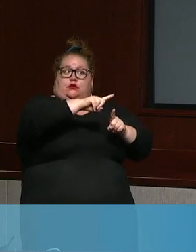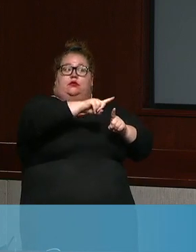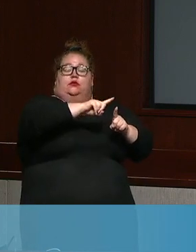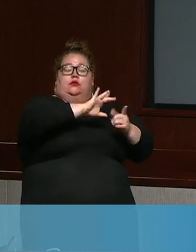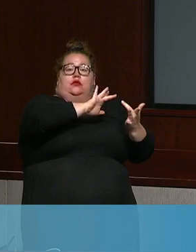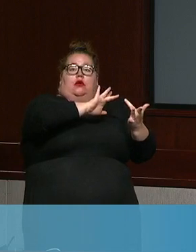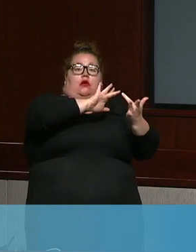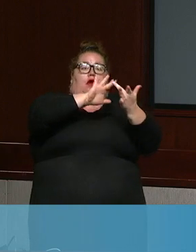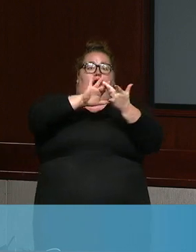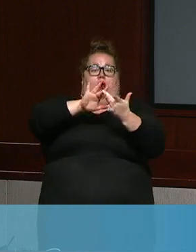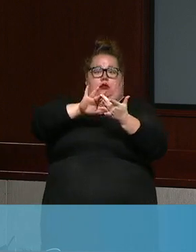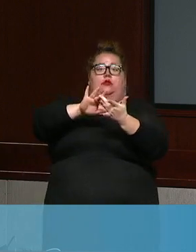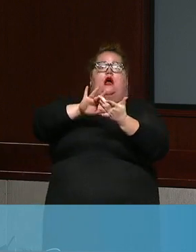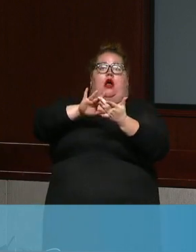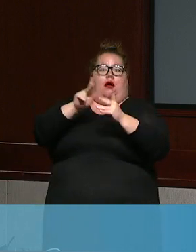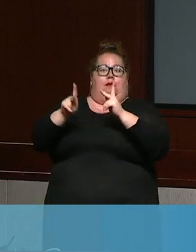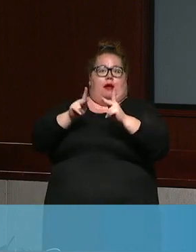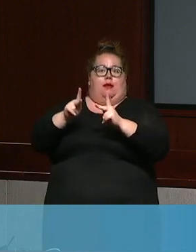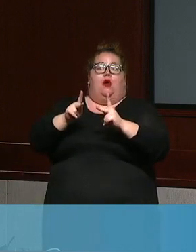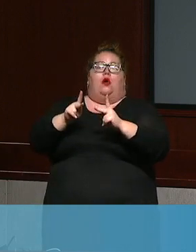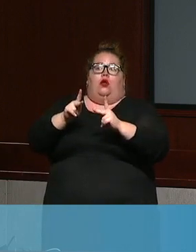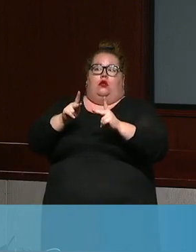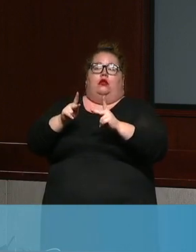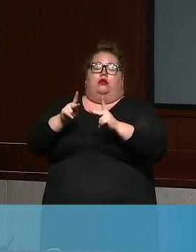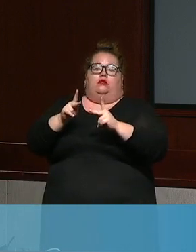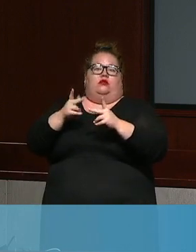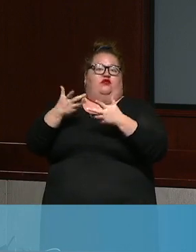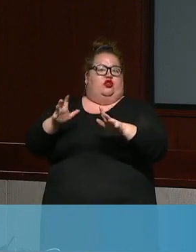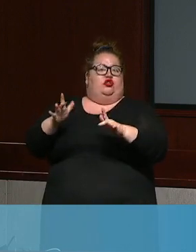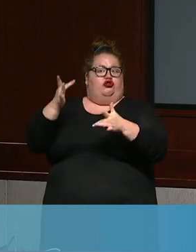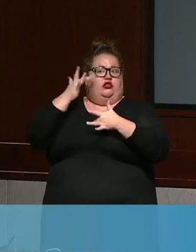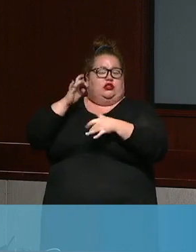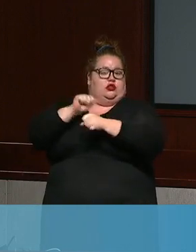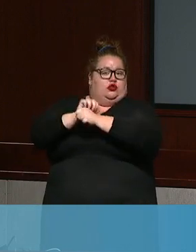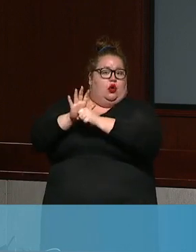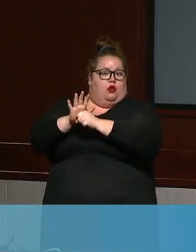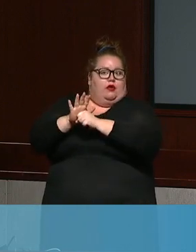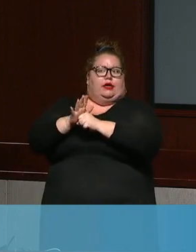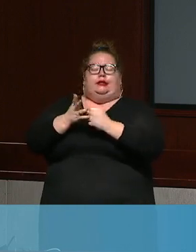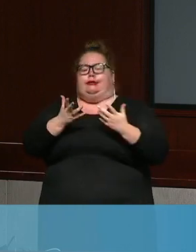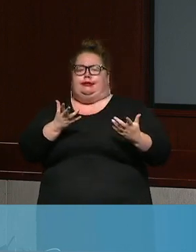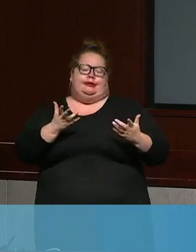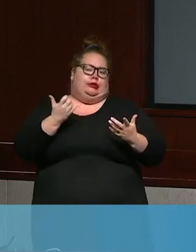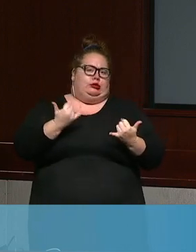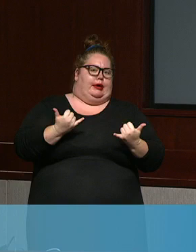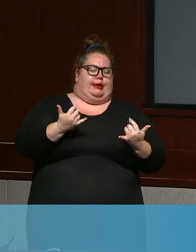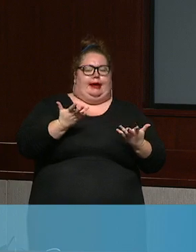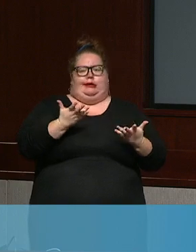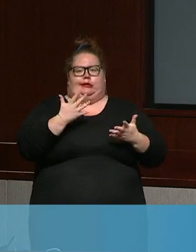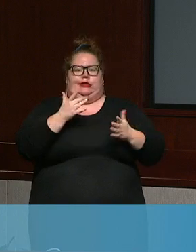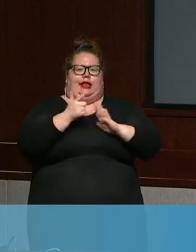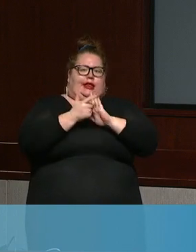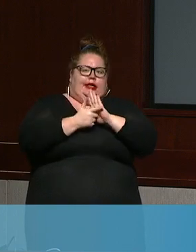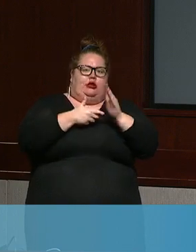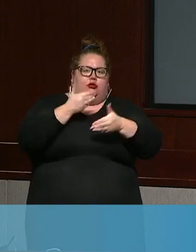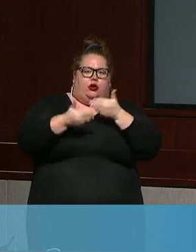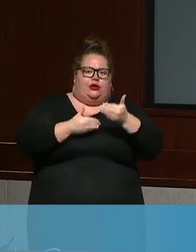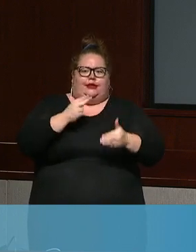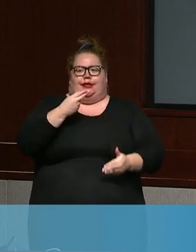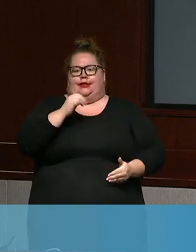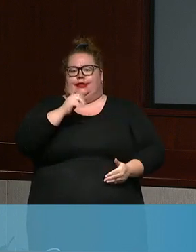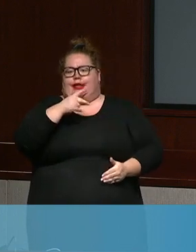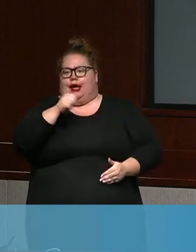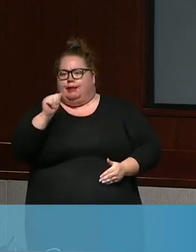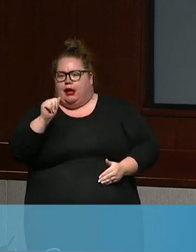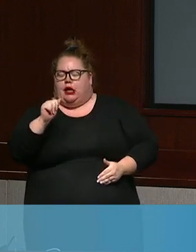have tested positive. There are some HIPAA issues related to that, and we are working through that process. This is something that will be addressed